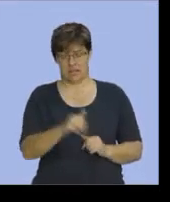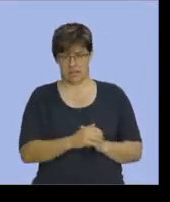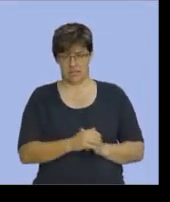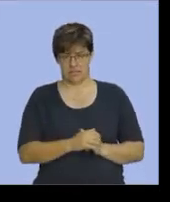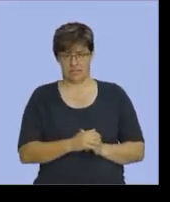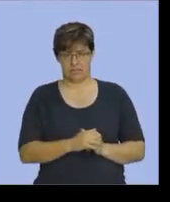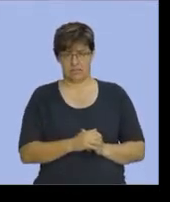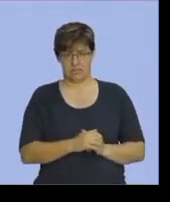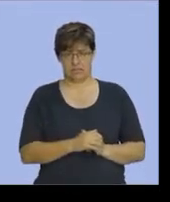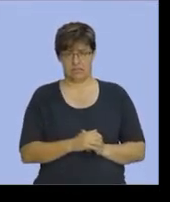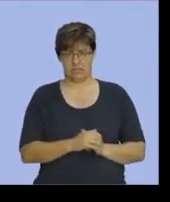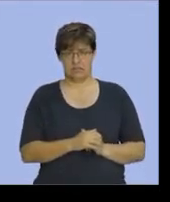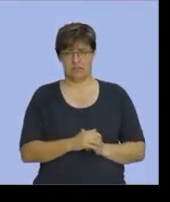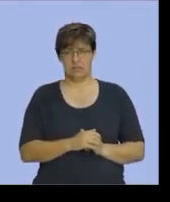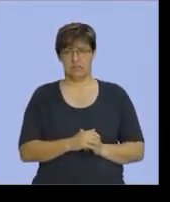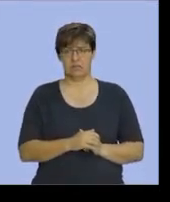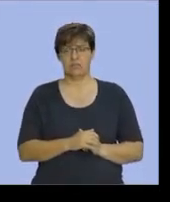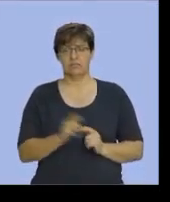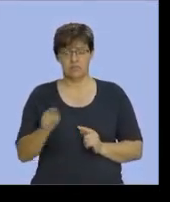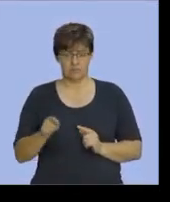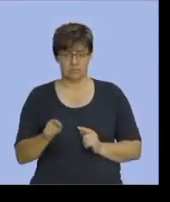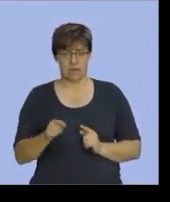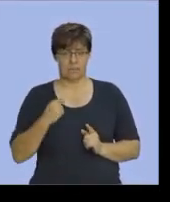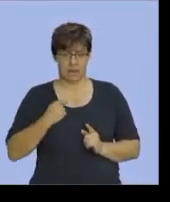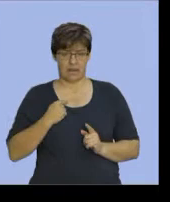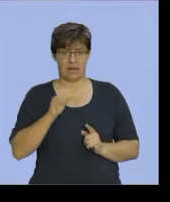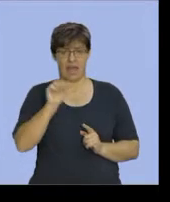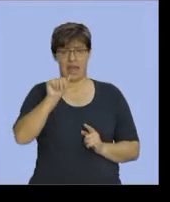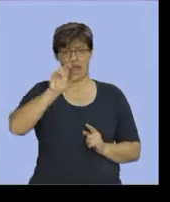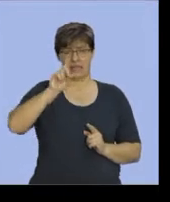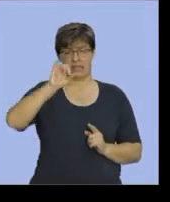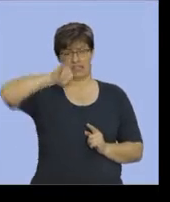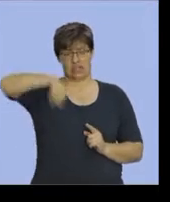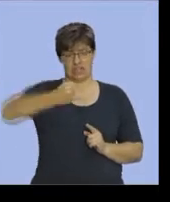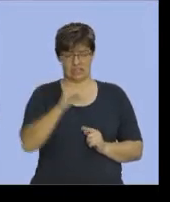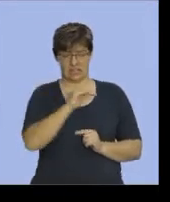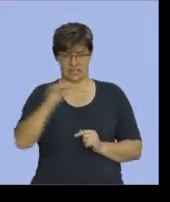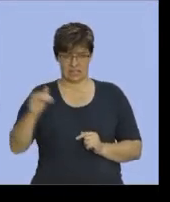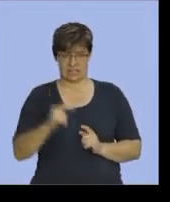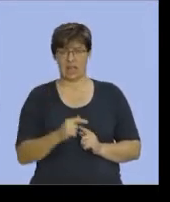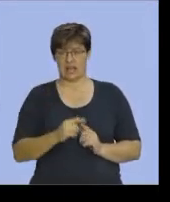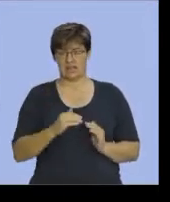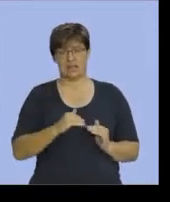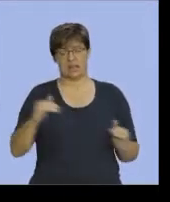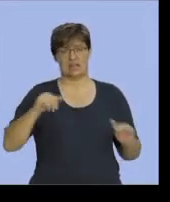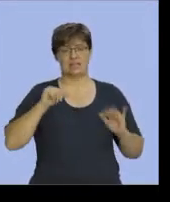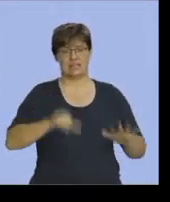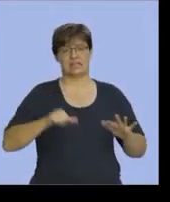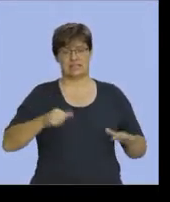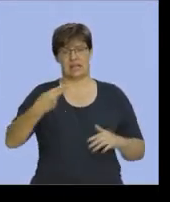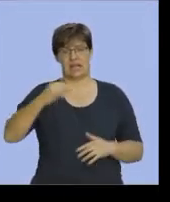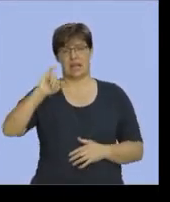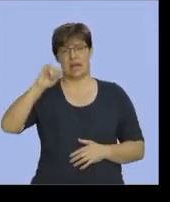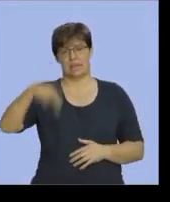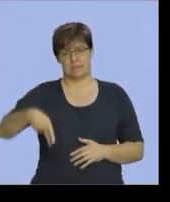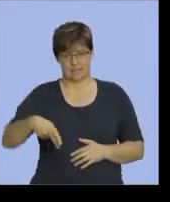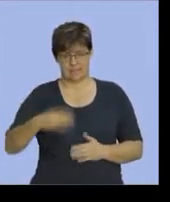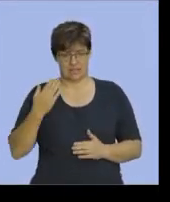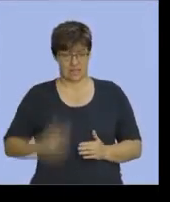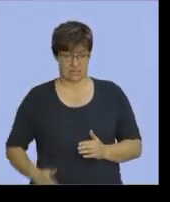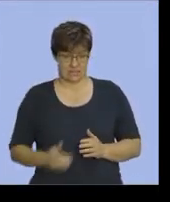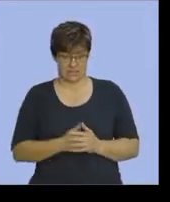relation to angle theta, the 10 there will be the adjacent side, and then you know the 16 will just be